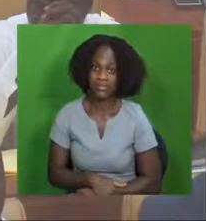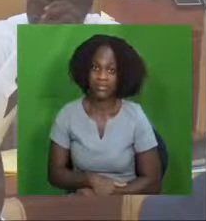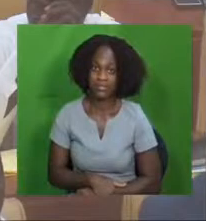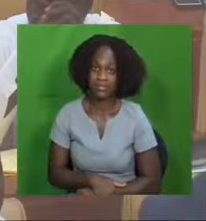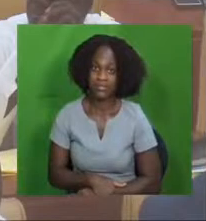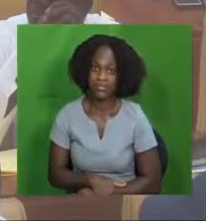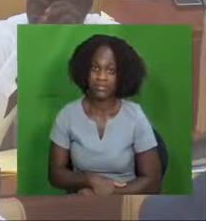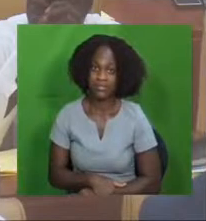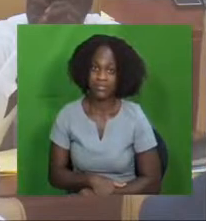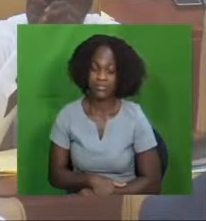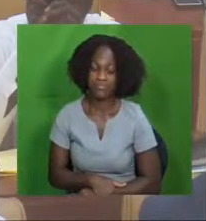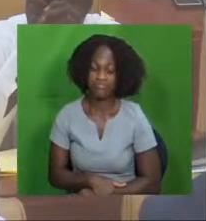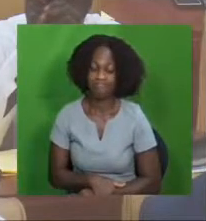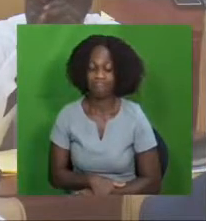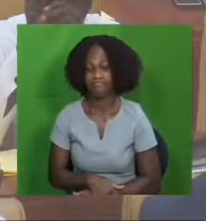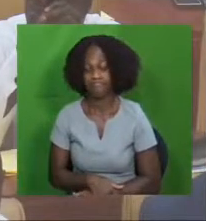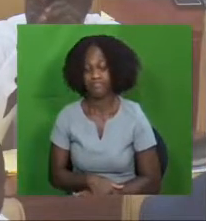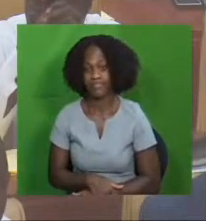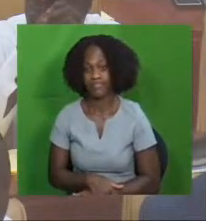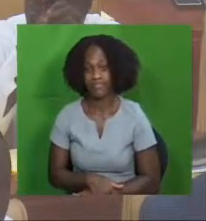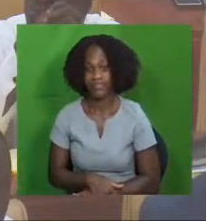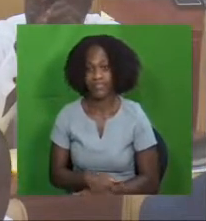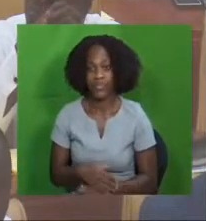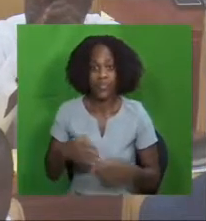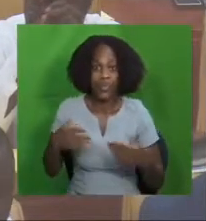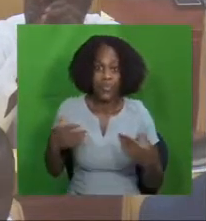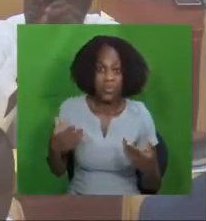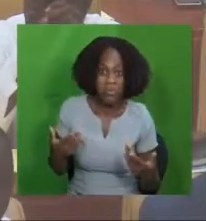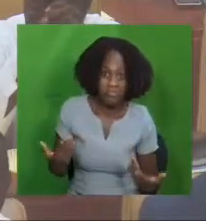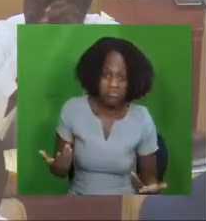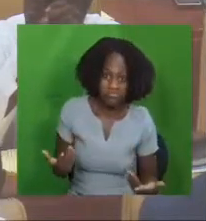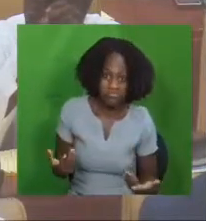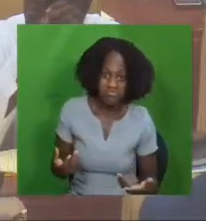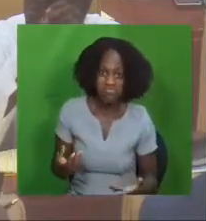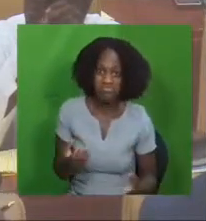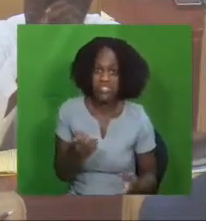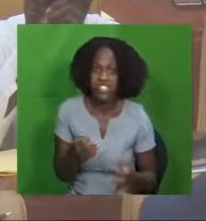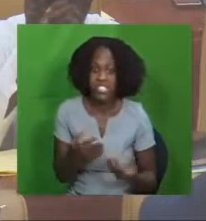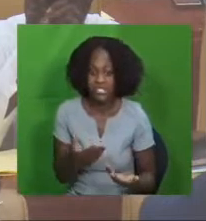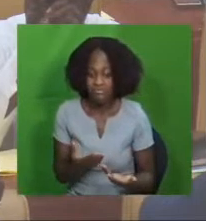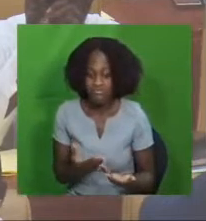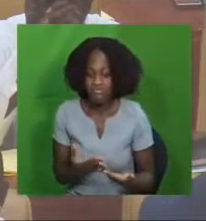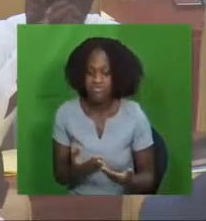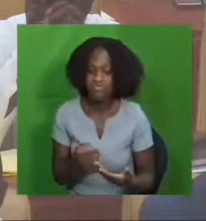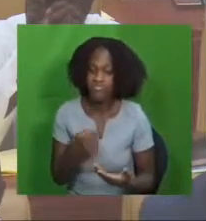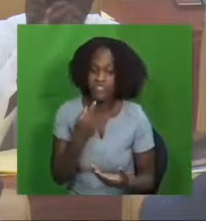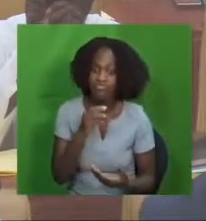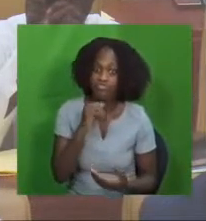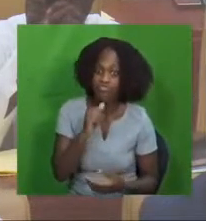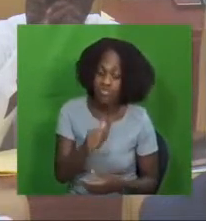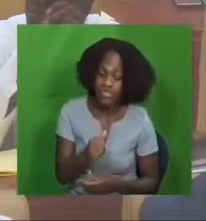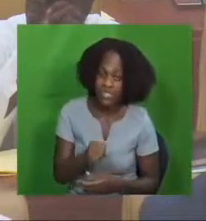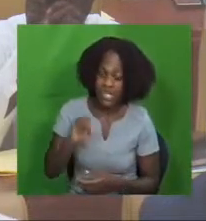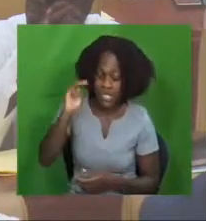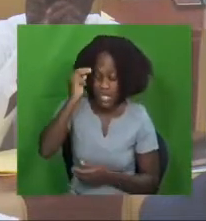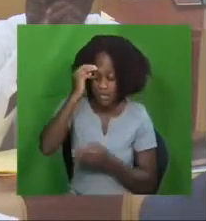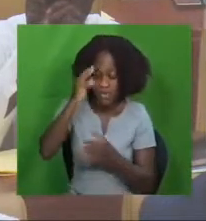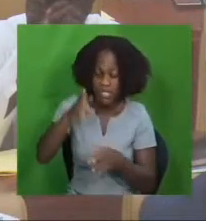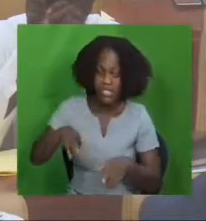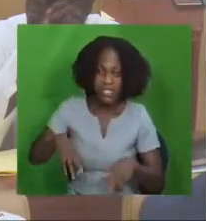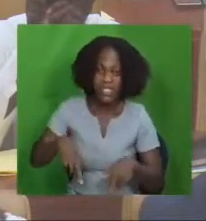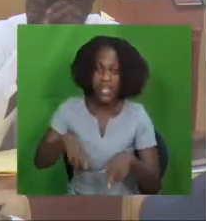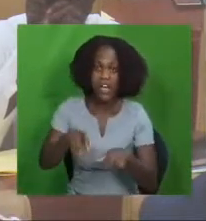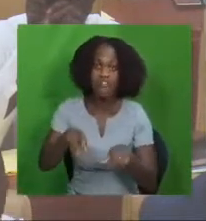fortunately, whether it was by slip of tongue or by slip of the mouth, the Minister for Roads came here and told us what we